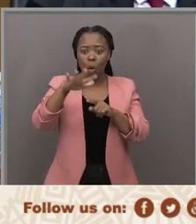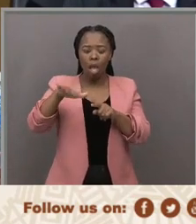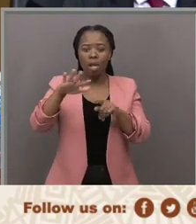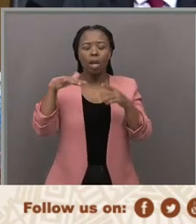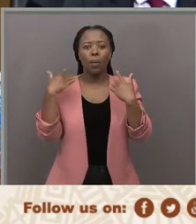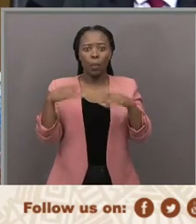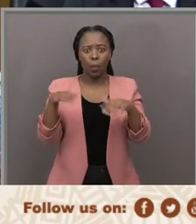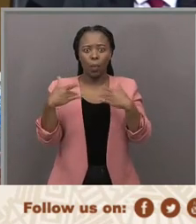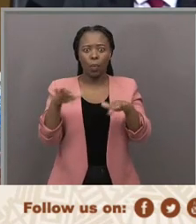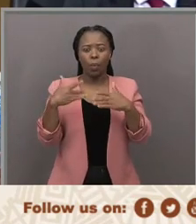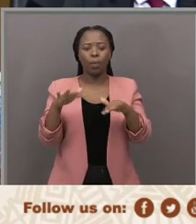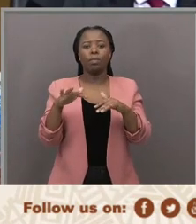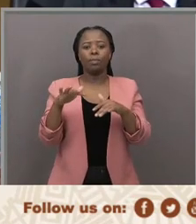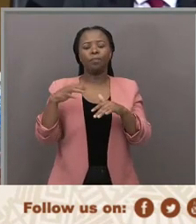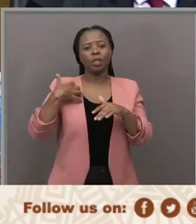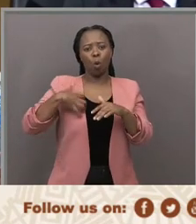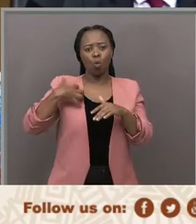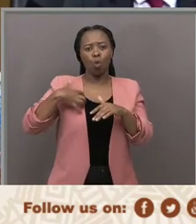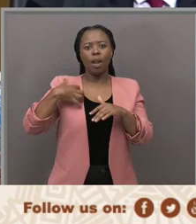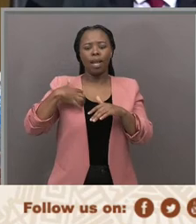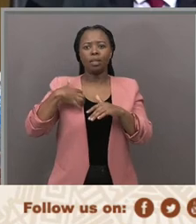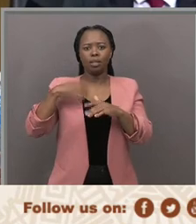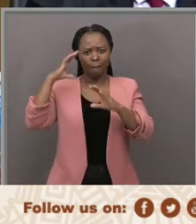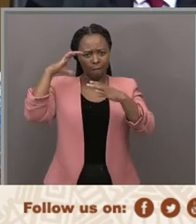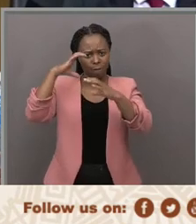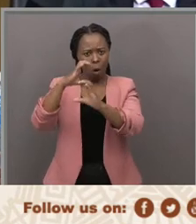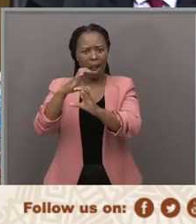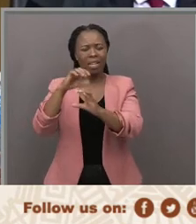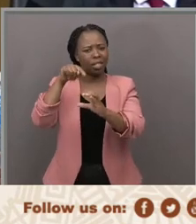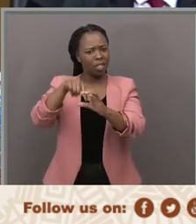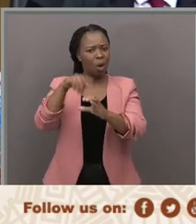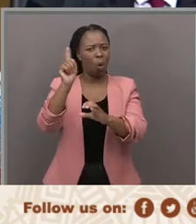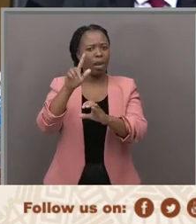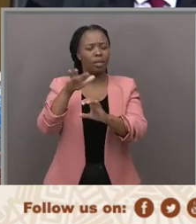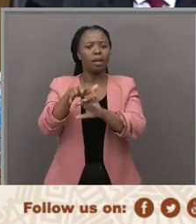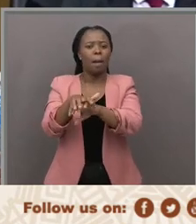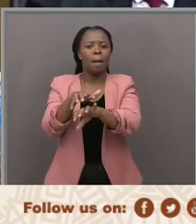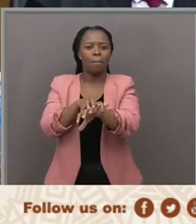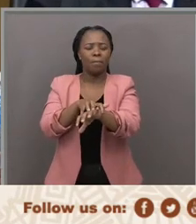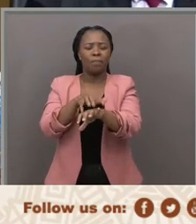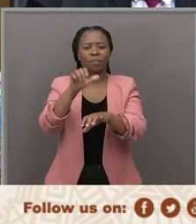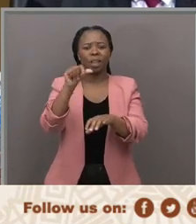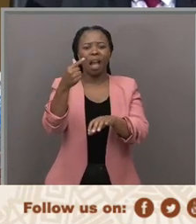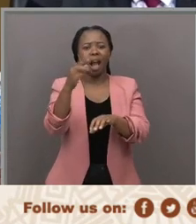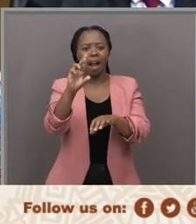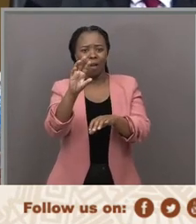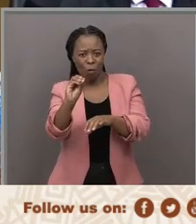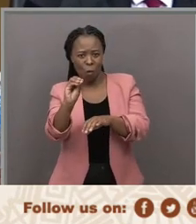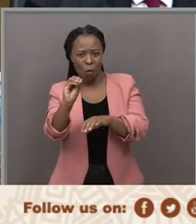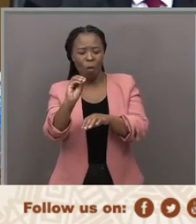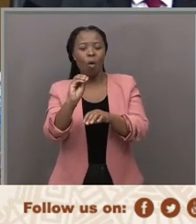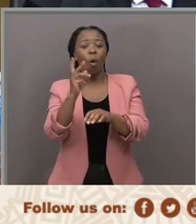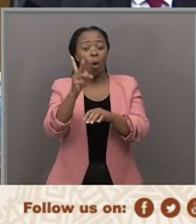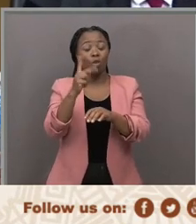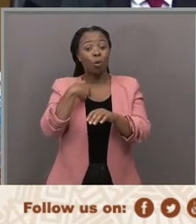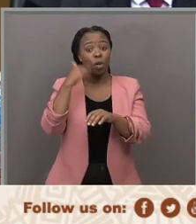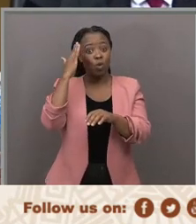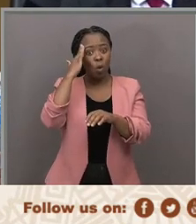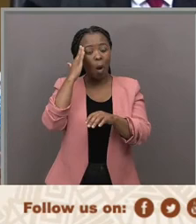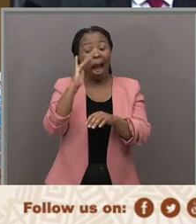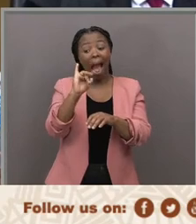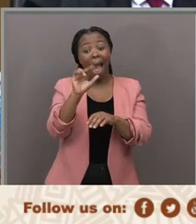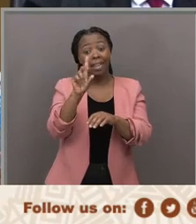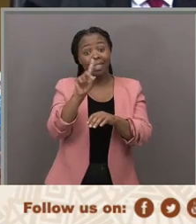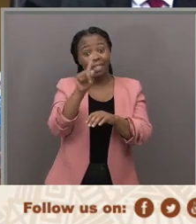currently focusing, it has focused on agro-processing, but we know that our vision of that IDZ is to